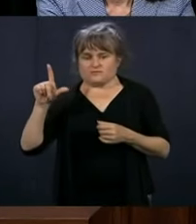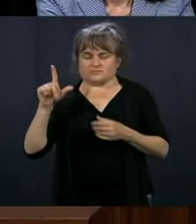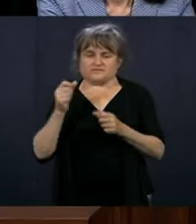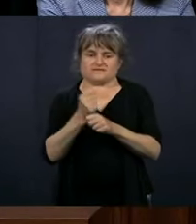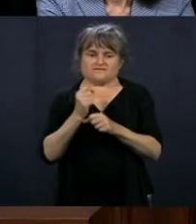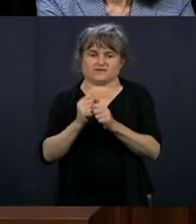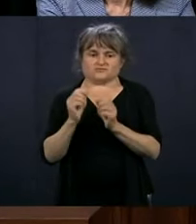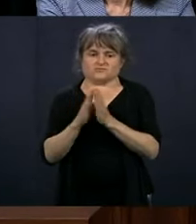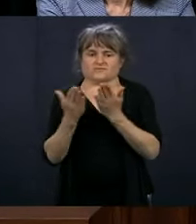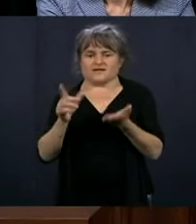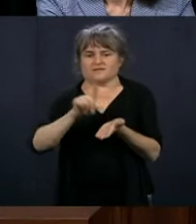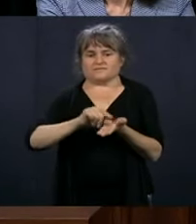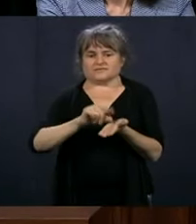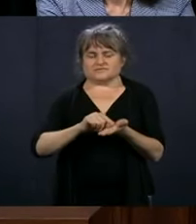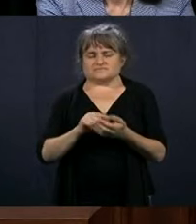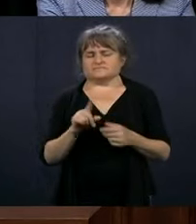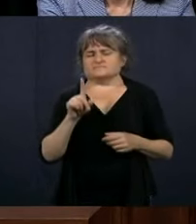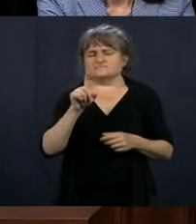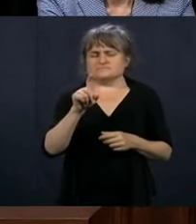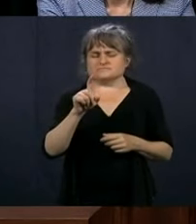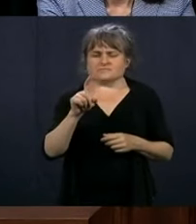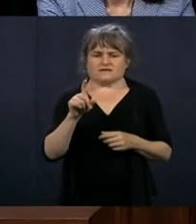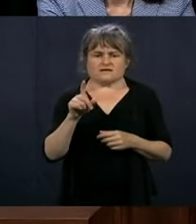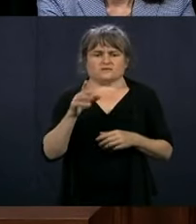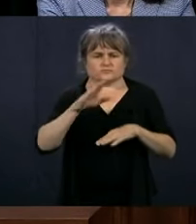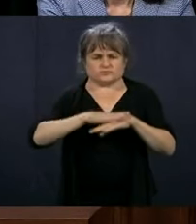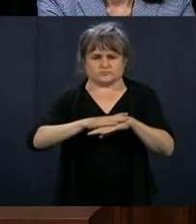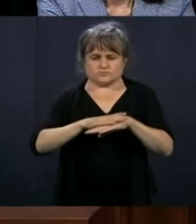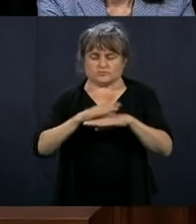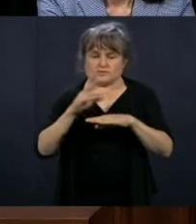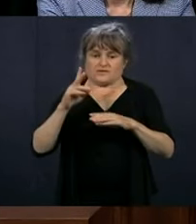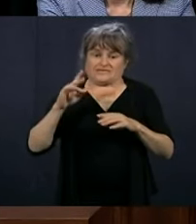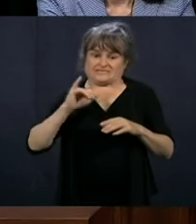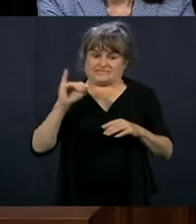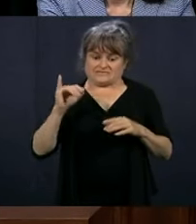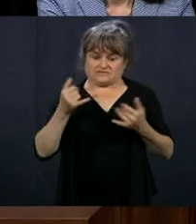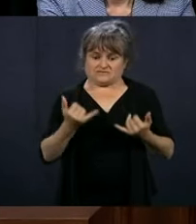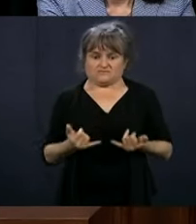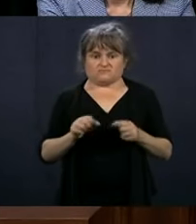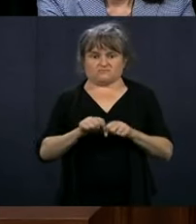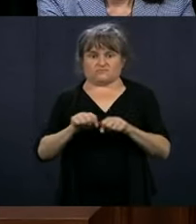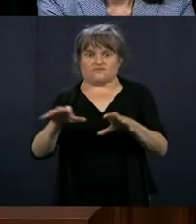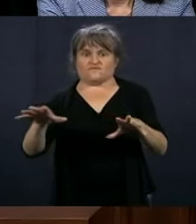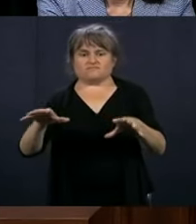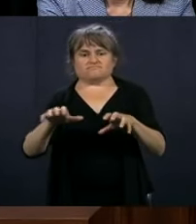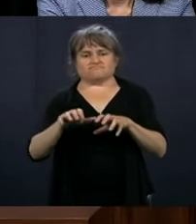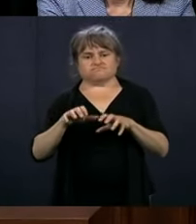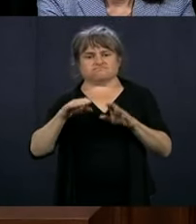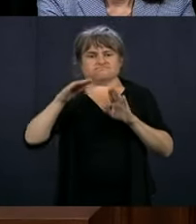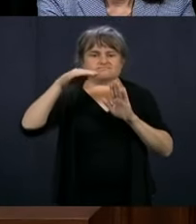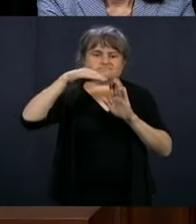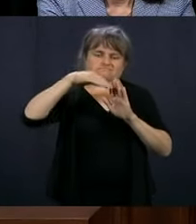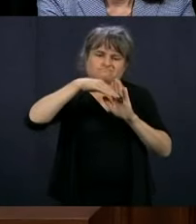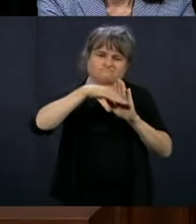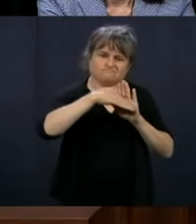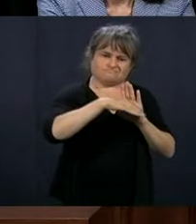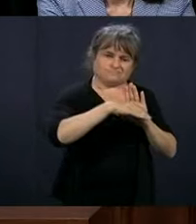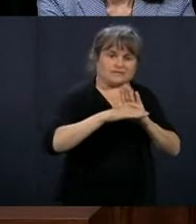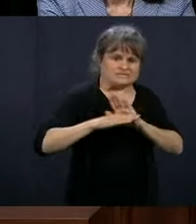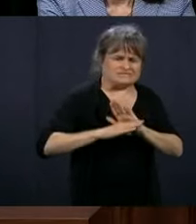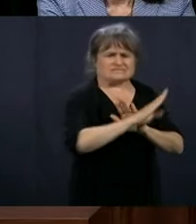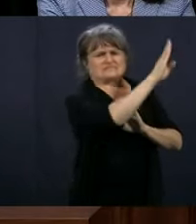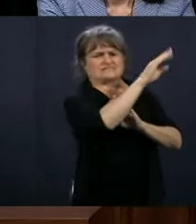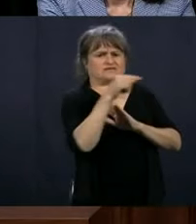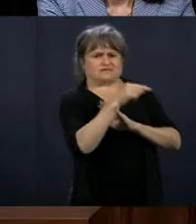My colleague was talking about preparations being done for the second wave. Dr. Arruda, right now,